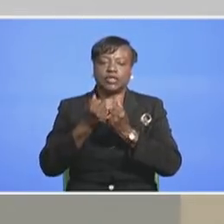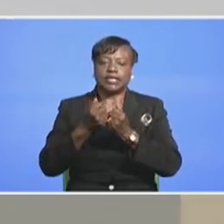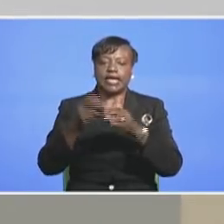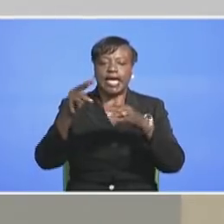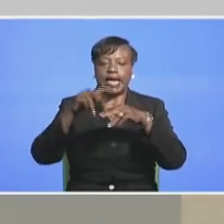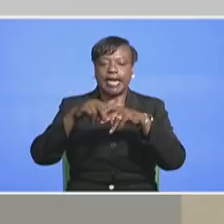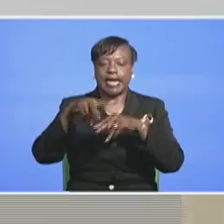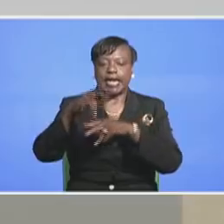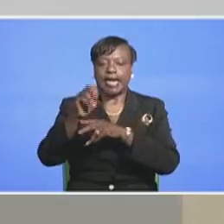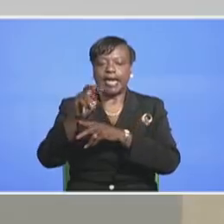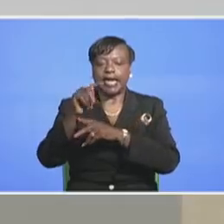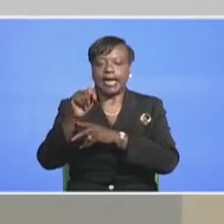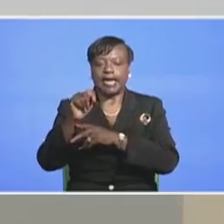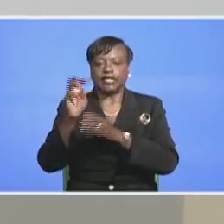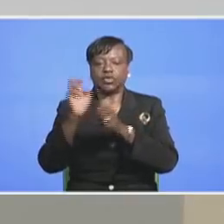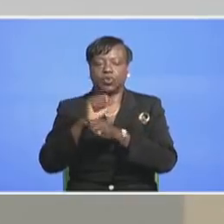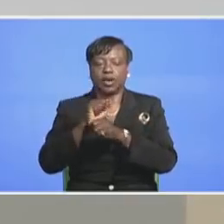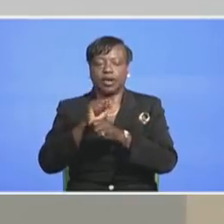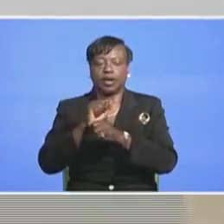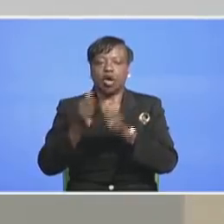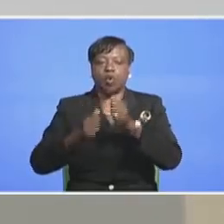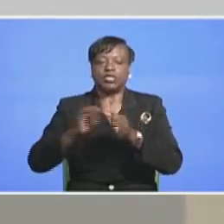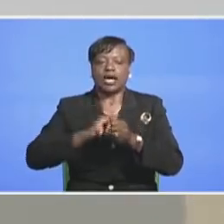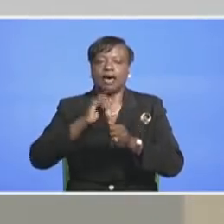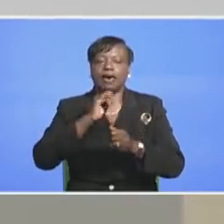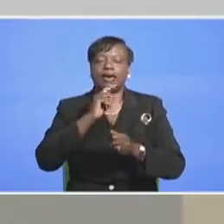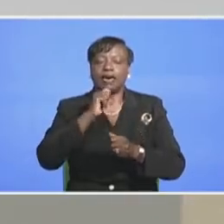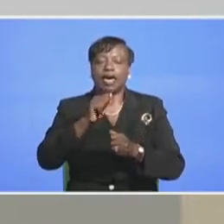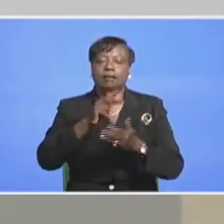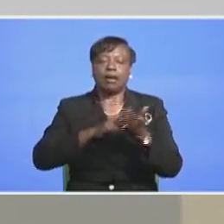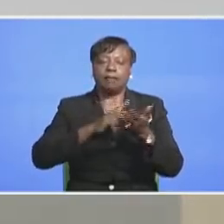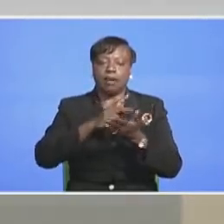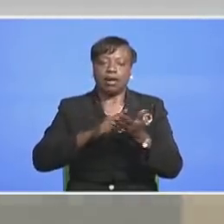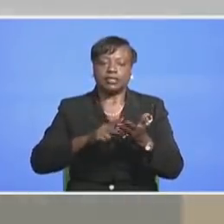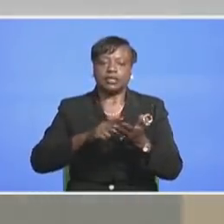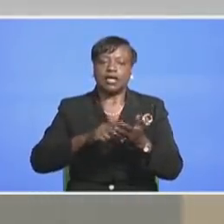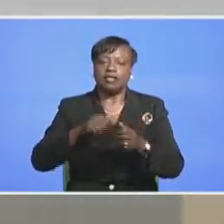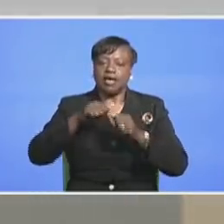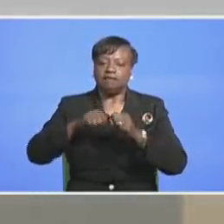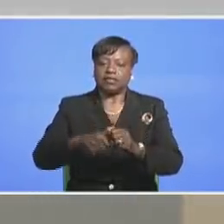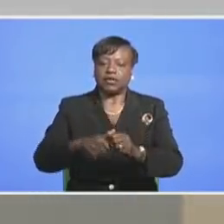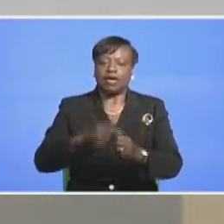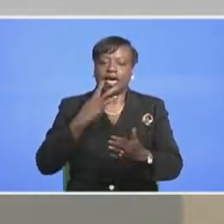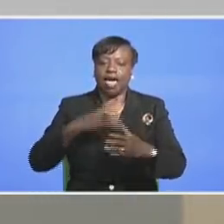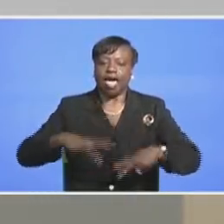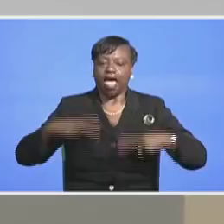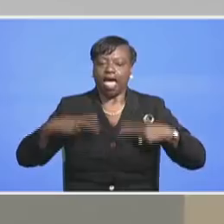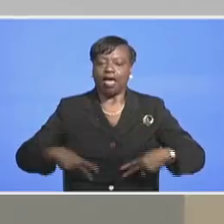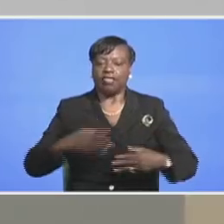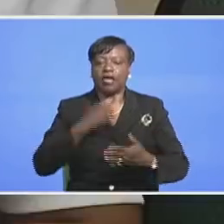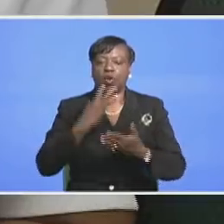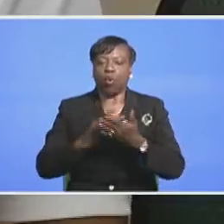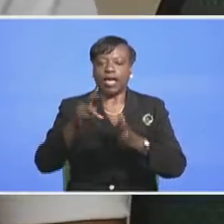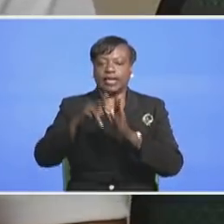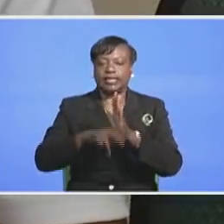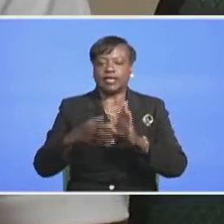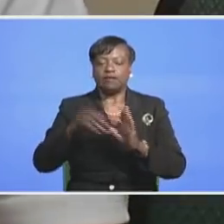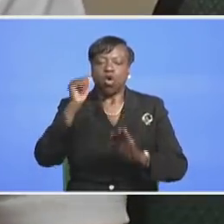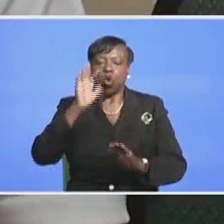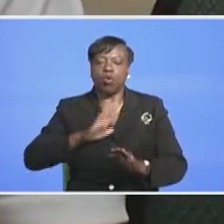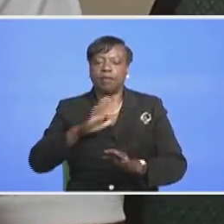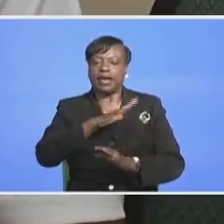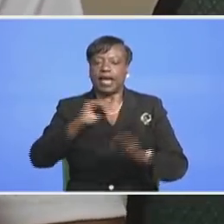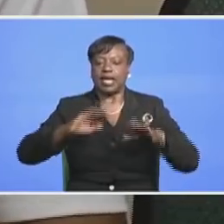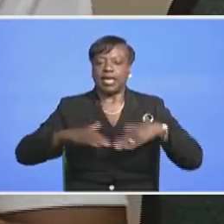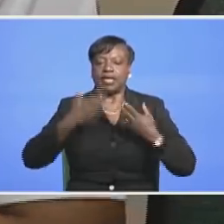I am a part. The emphasis is on health and wellness, of women and adolescents